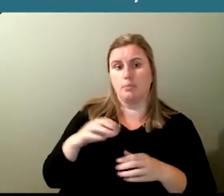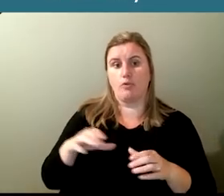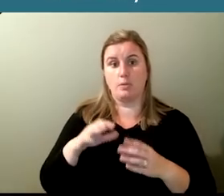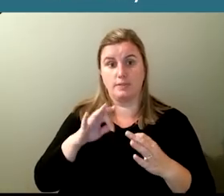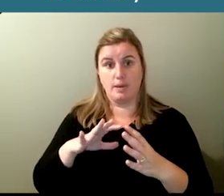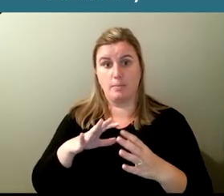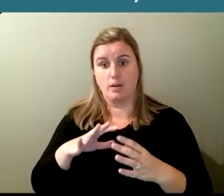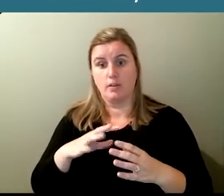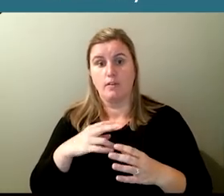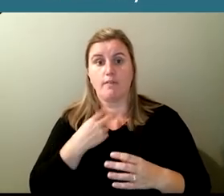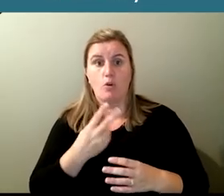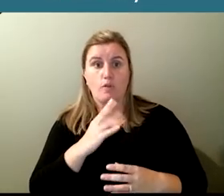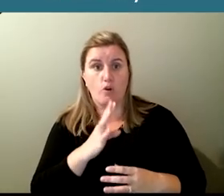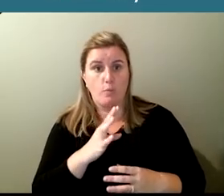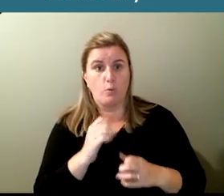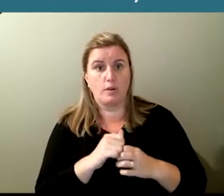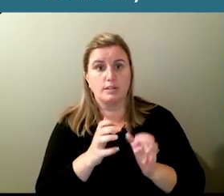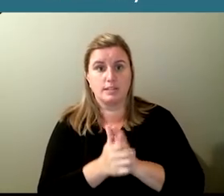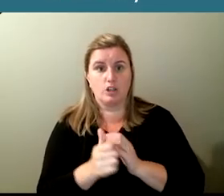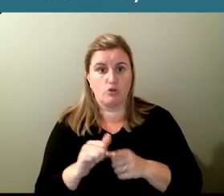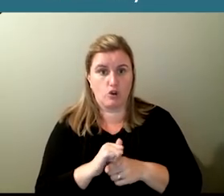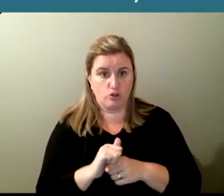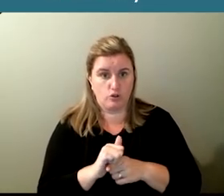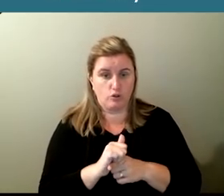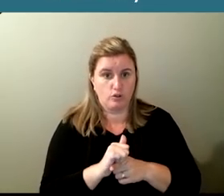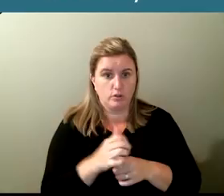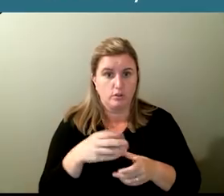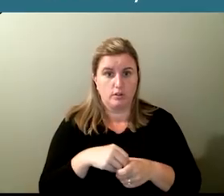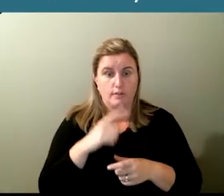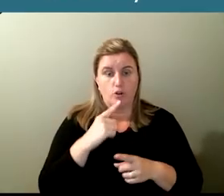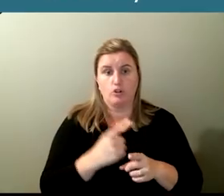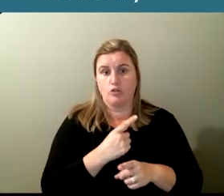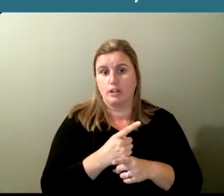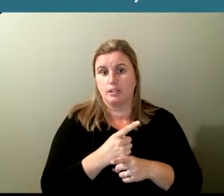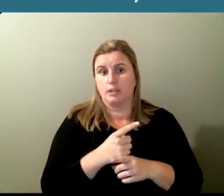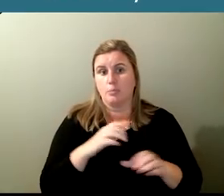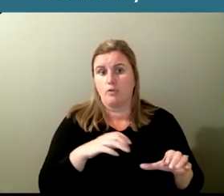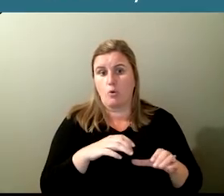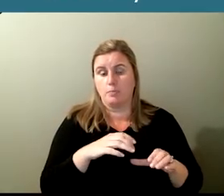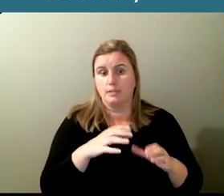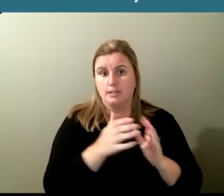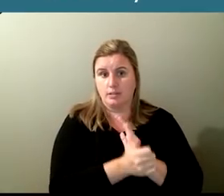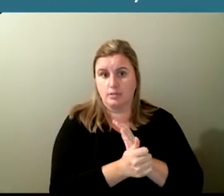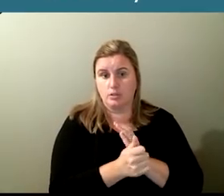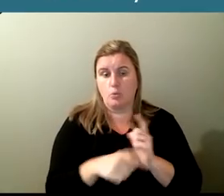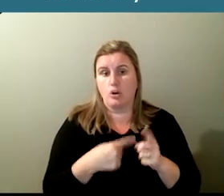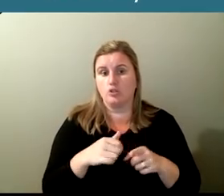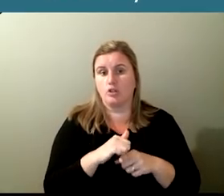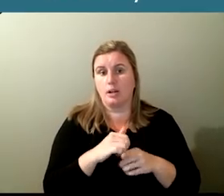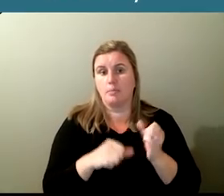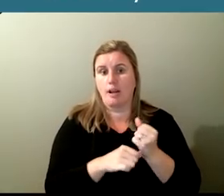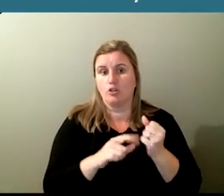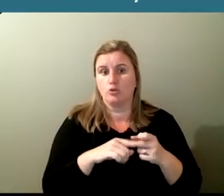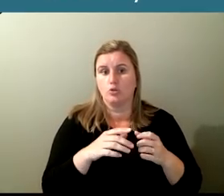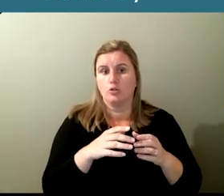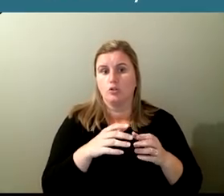vocal verbal, and a component of skill rehearsal for incorrectly performed skills when training paraeducators to conduct manual training